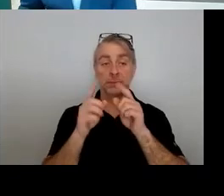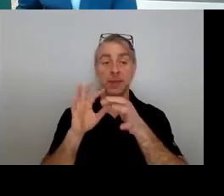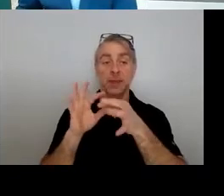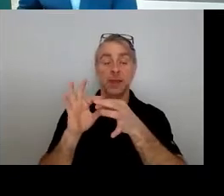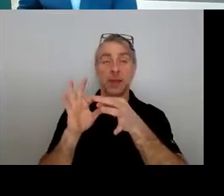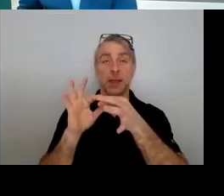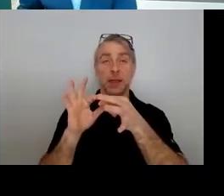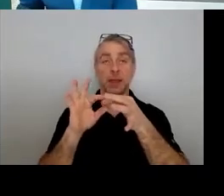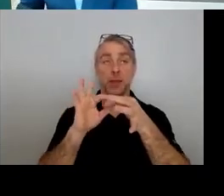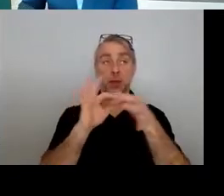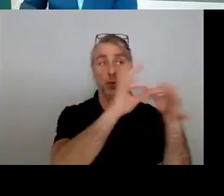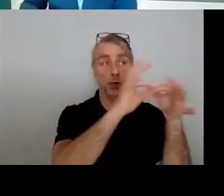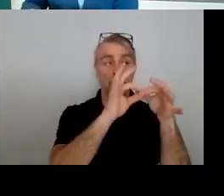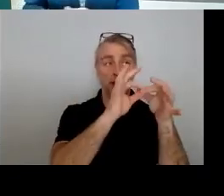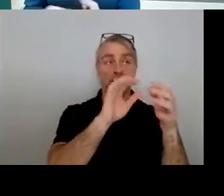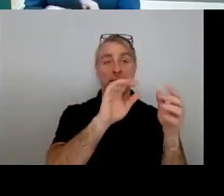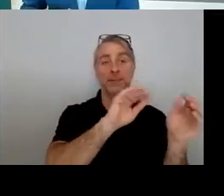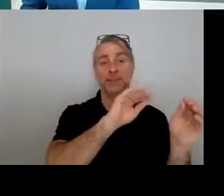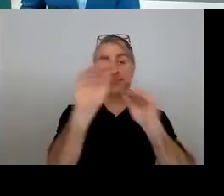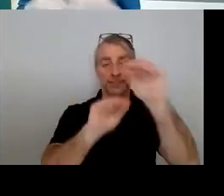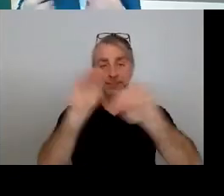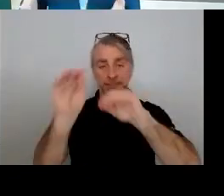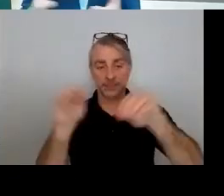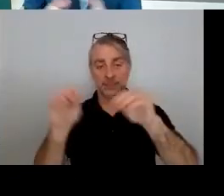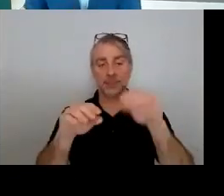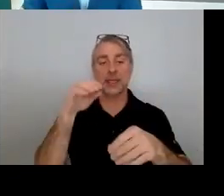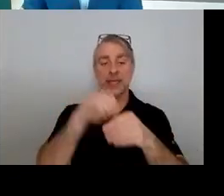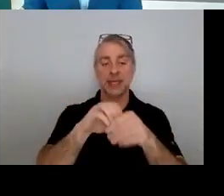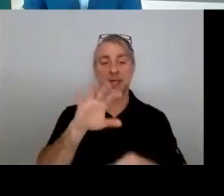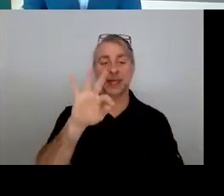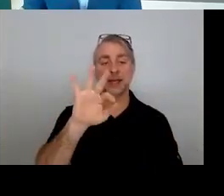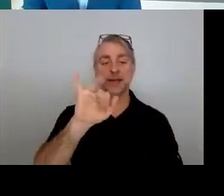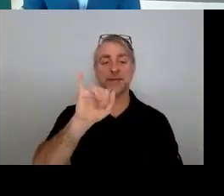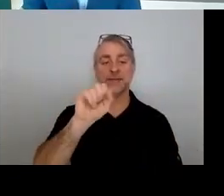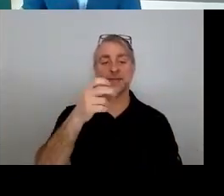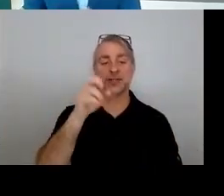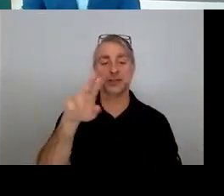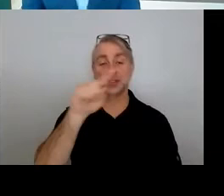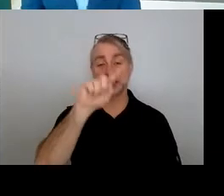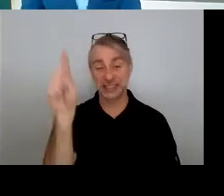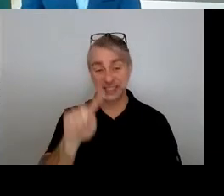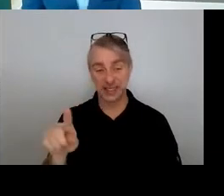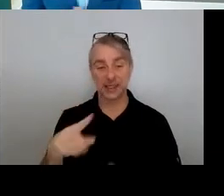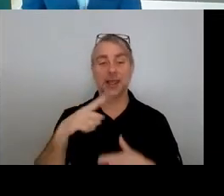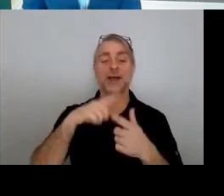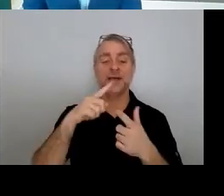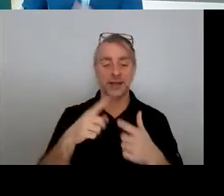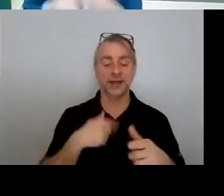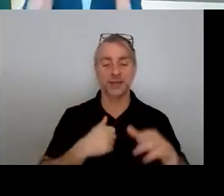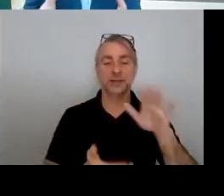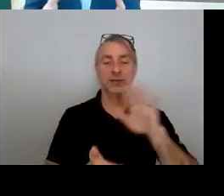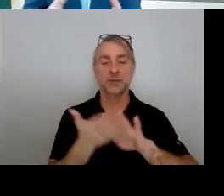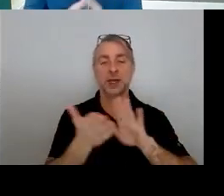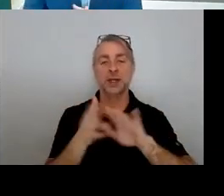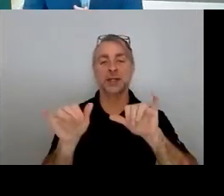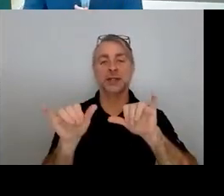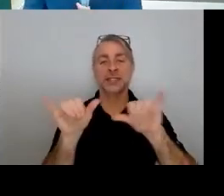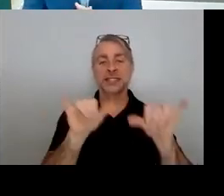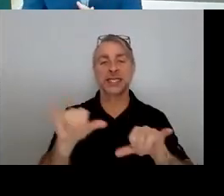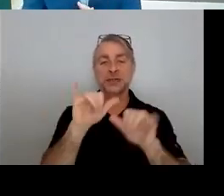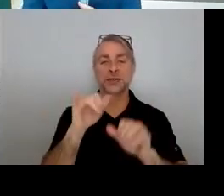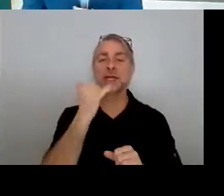into a Fisher's Z, we can then estimate the standard error of that Z. And again, the